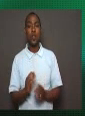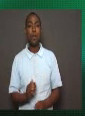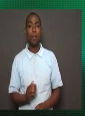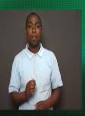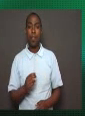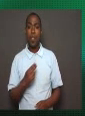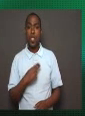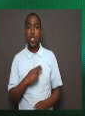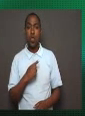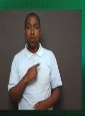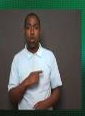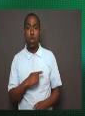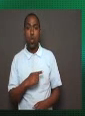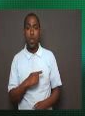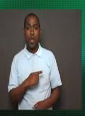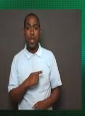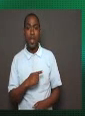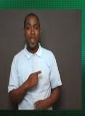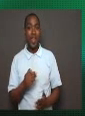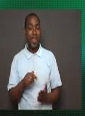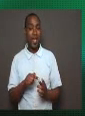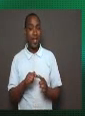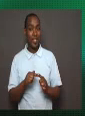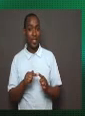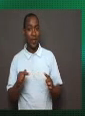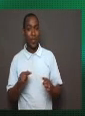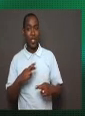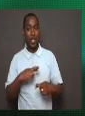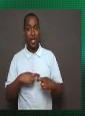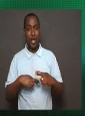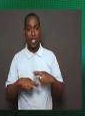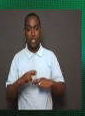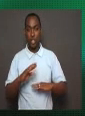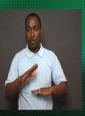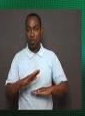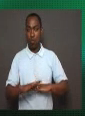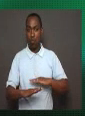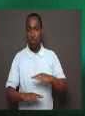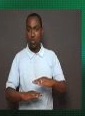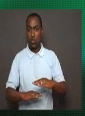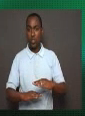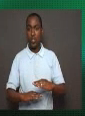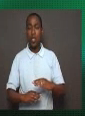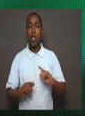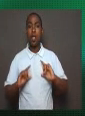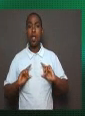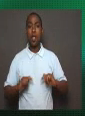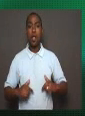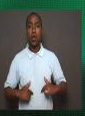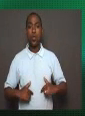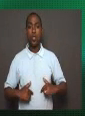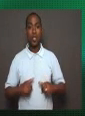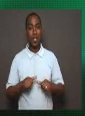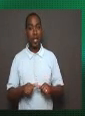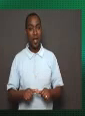Hemoglobin's reverse reaction is the process that maintains life by